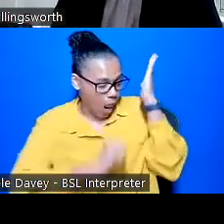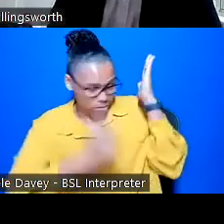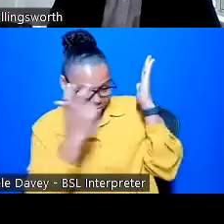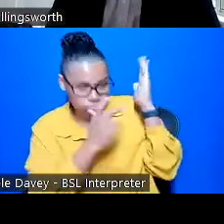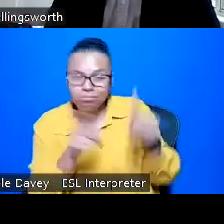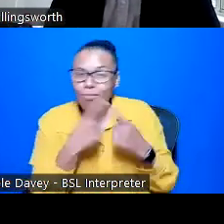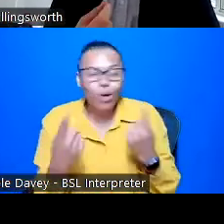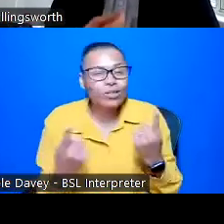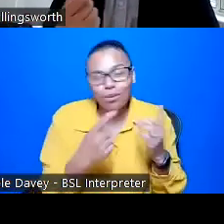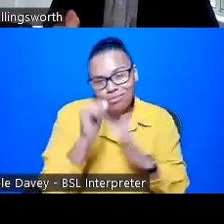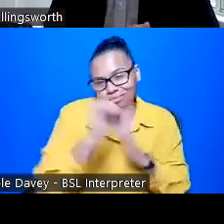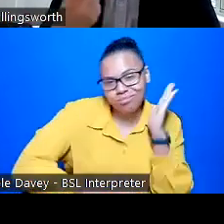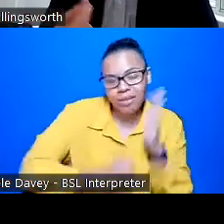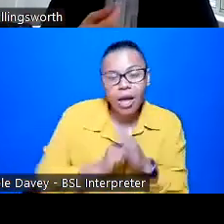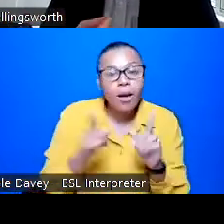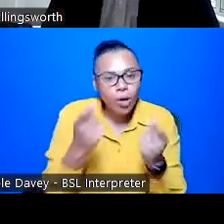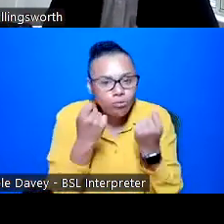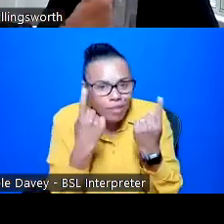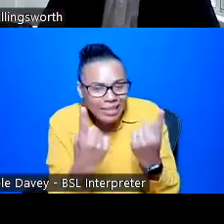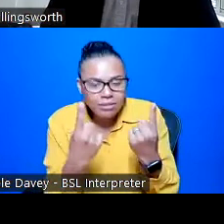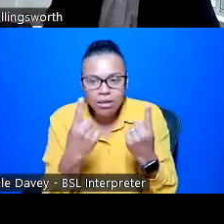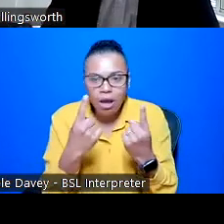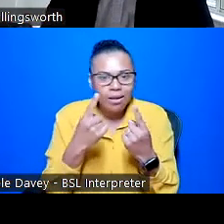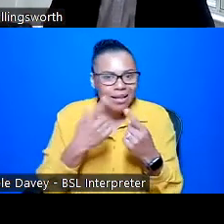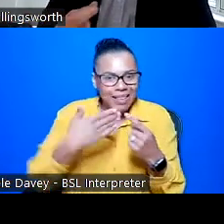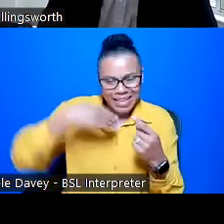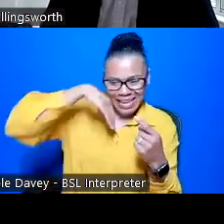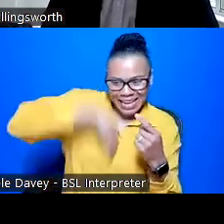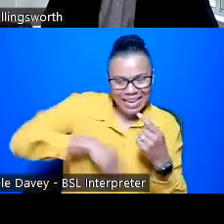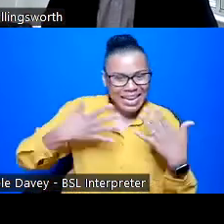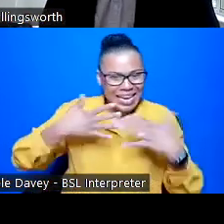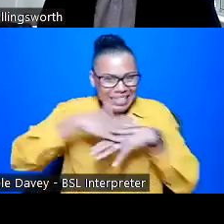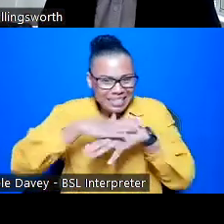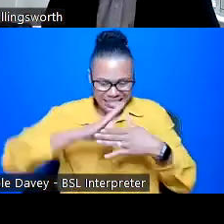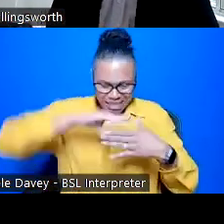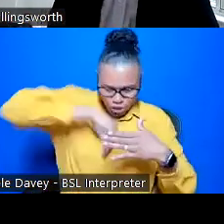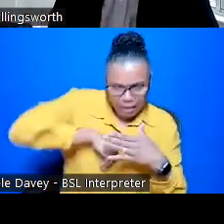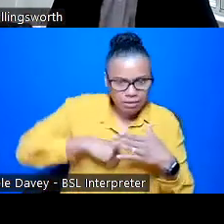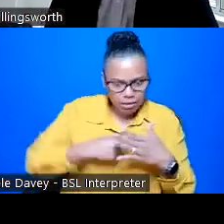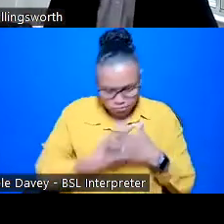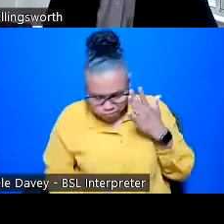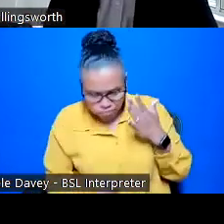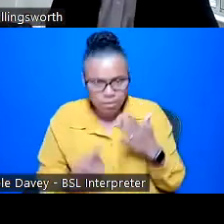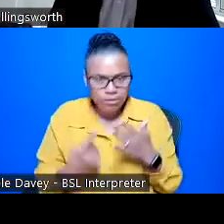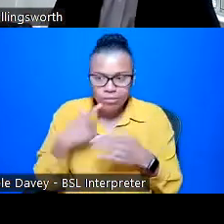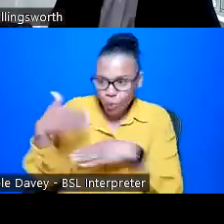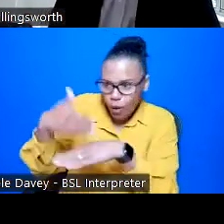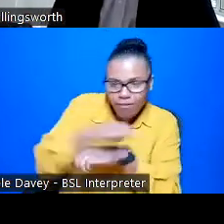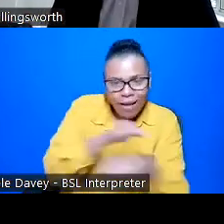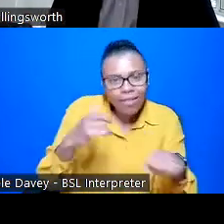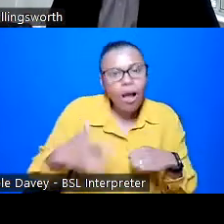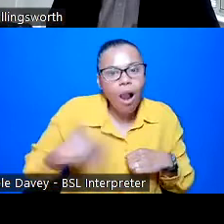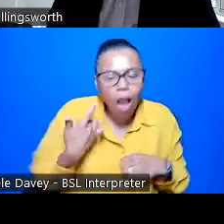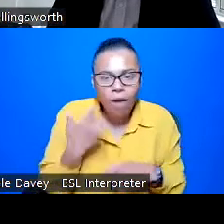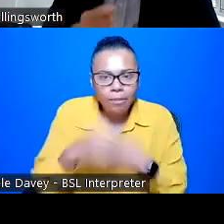but a recognition that the intersectionality of all of this, the various factors that influence people's lives and their ability to be active,